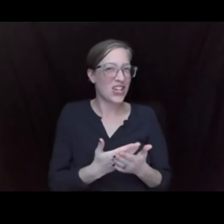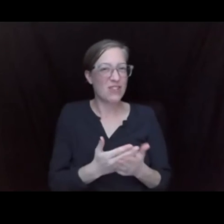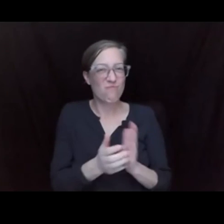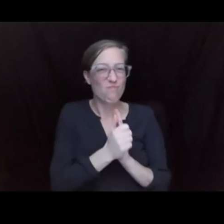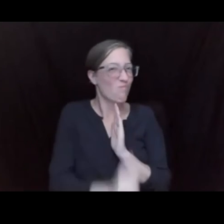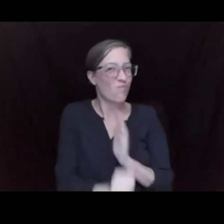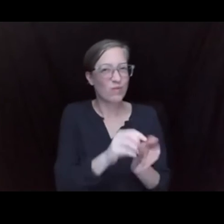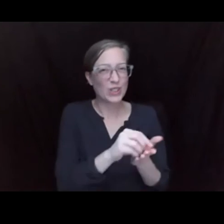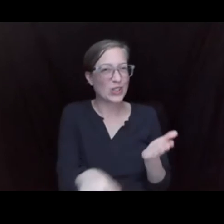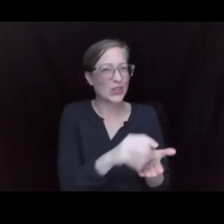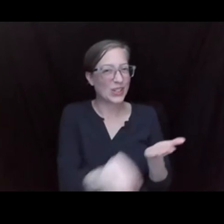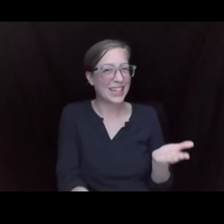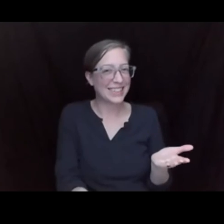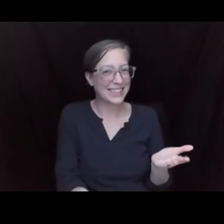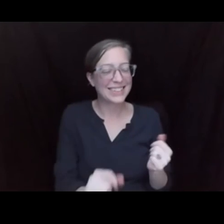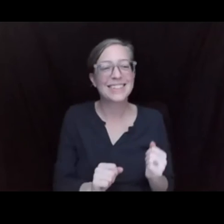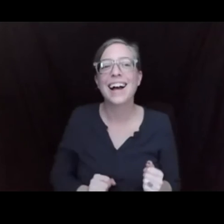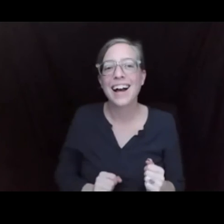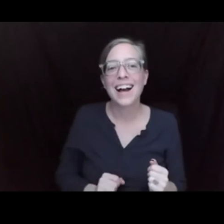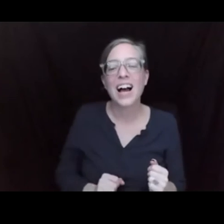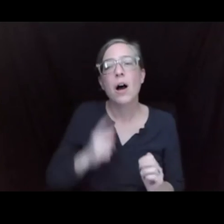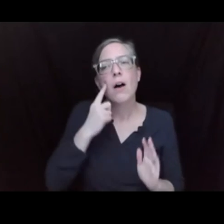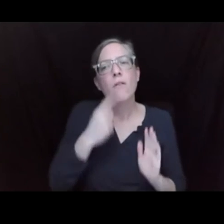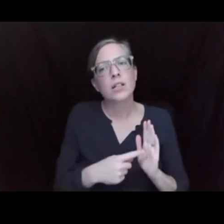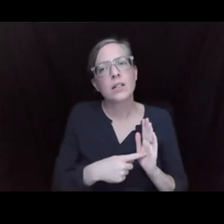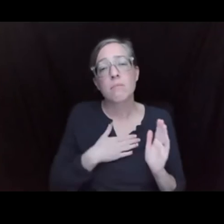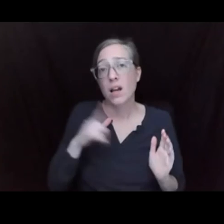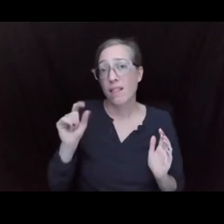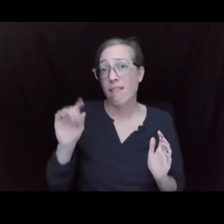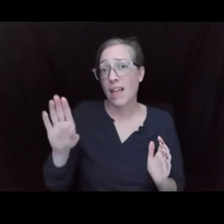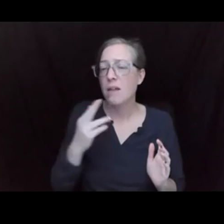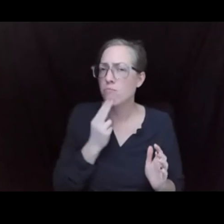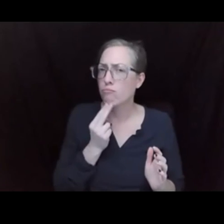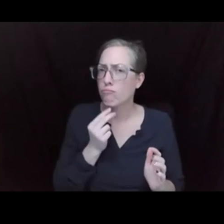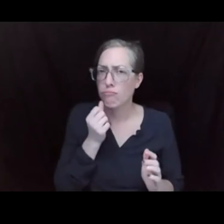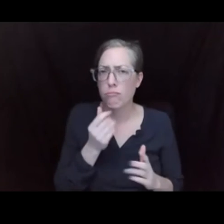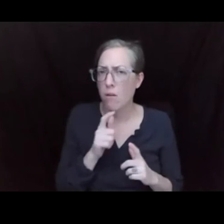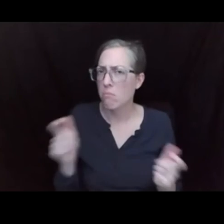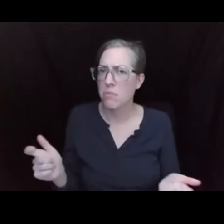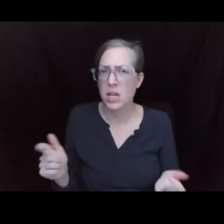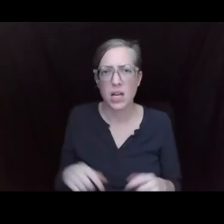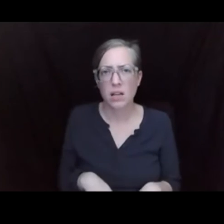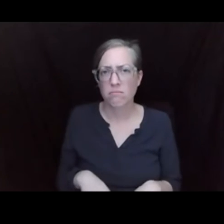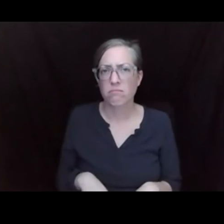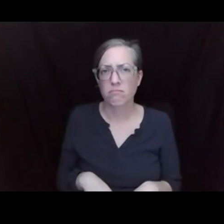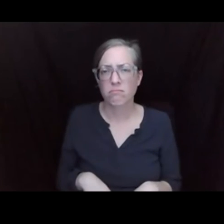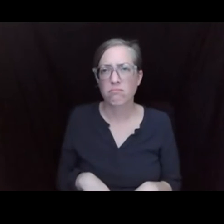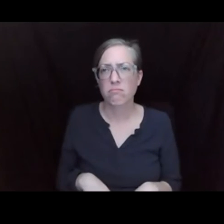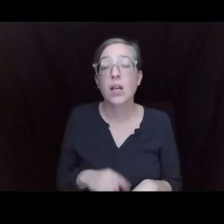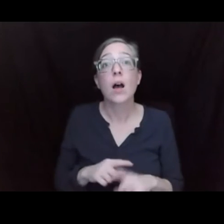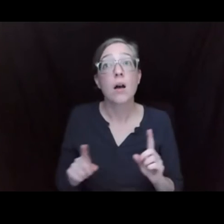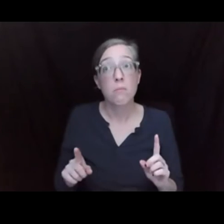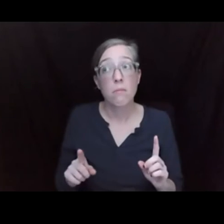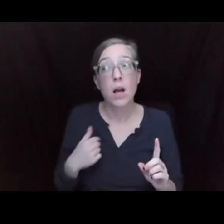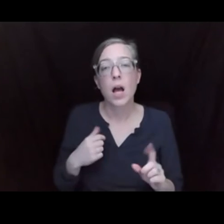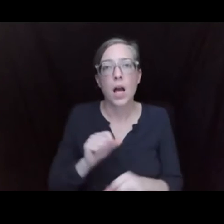Now, in particular, for example, my lab is not that big. Like I don't have that many students at a given time, but I do work